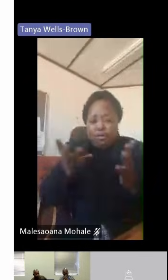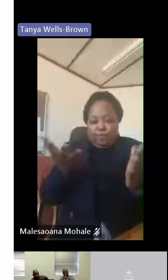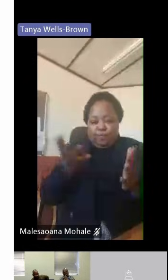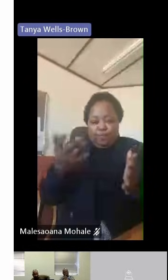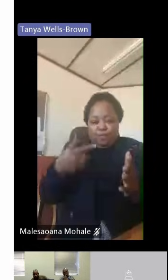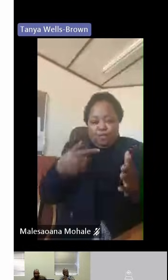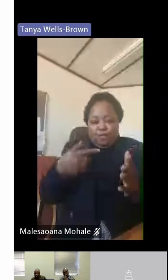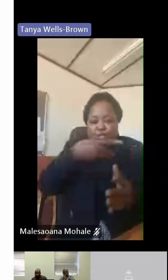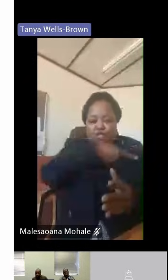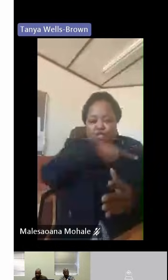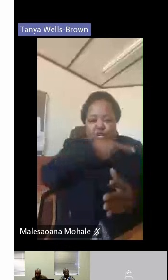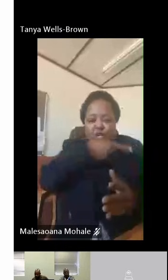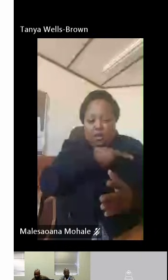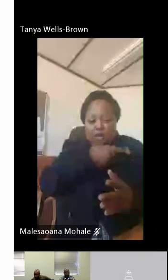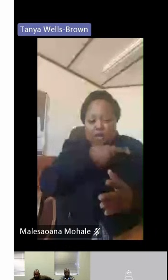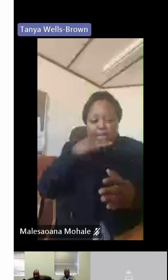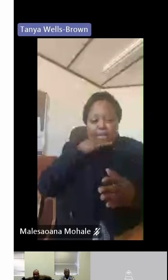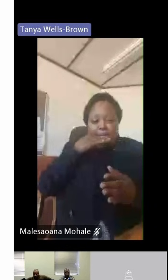also included as well.